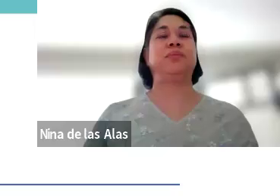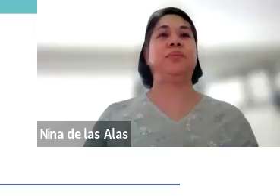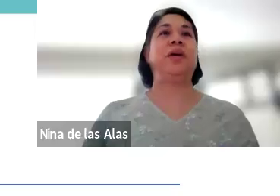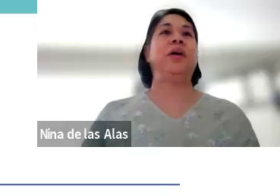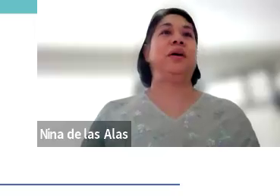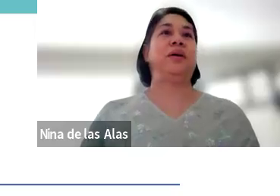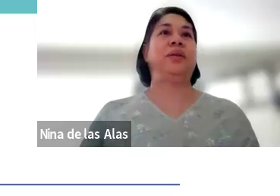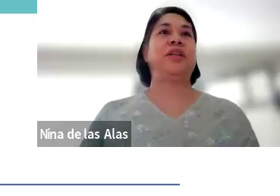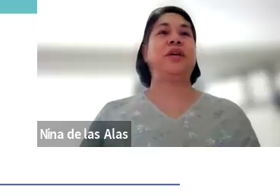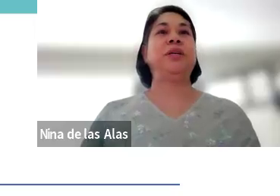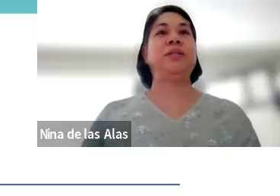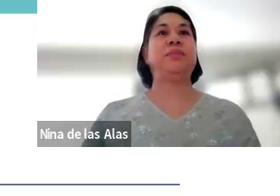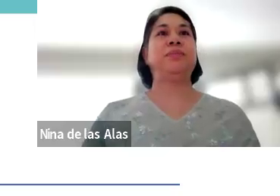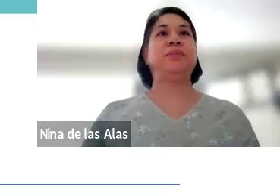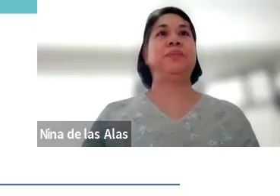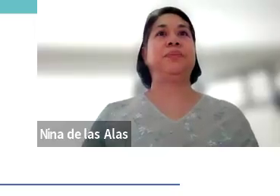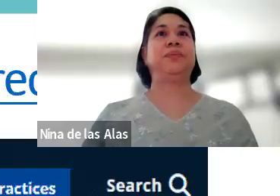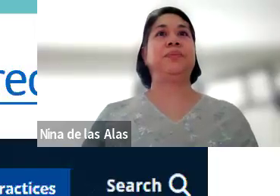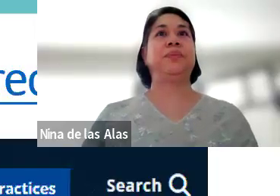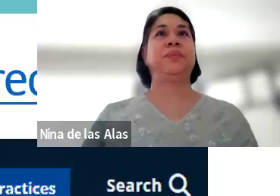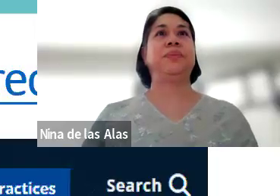section. Next slide, please.